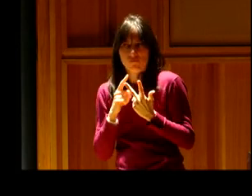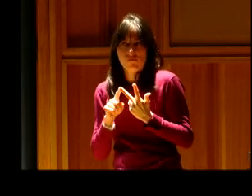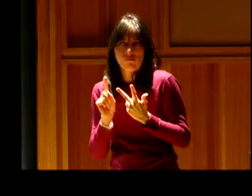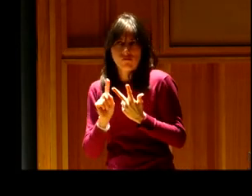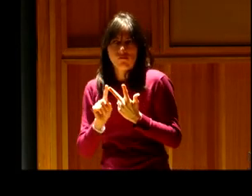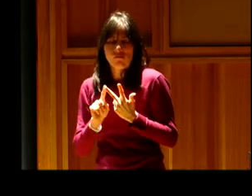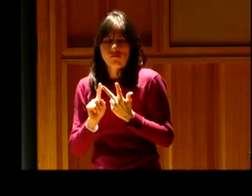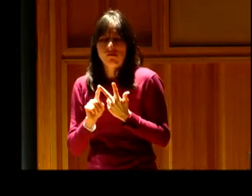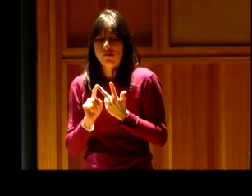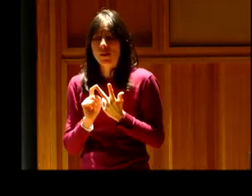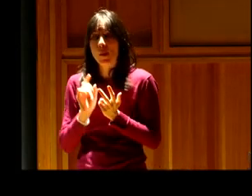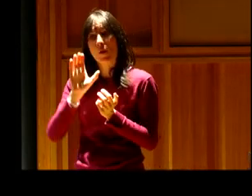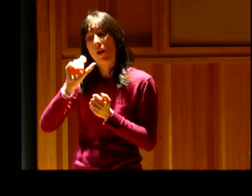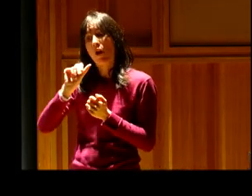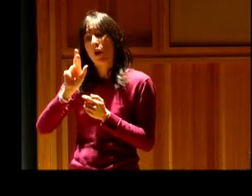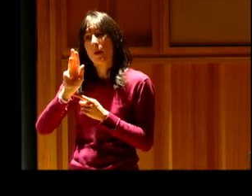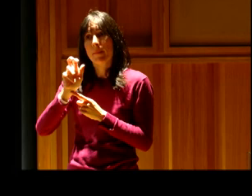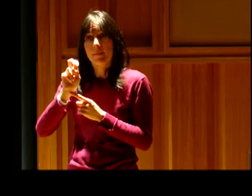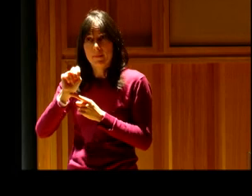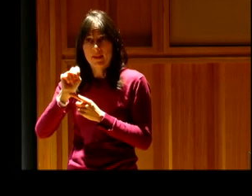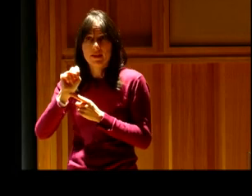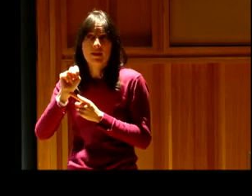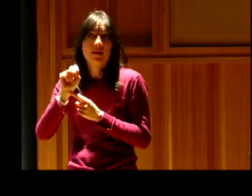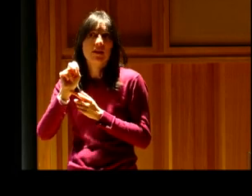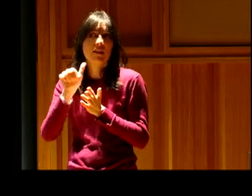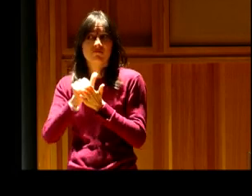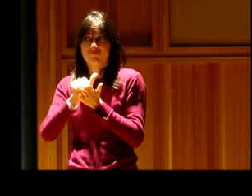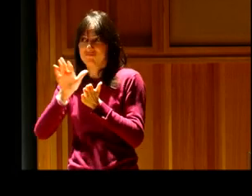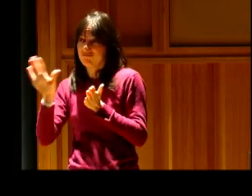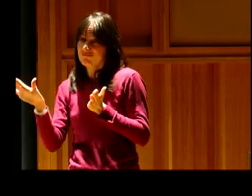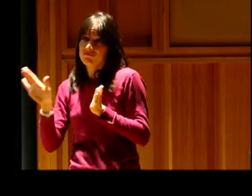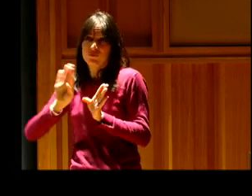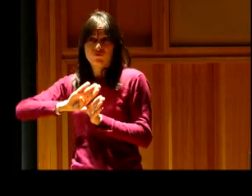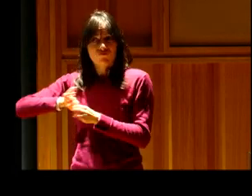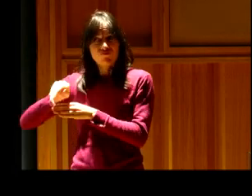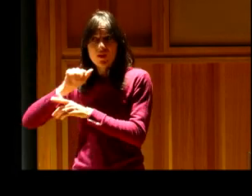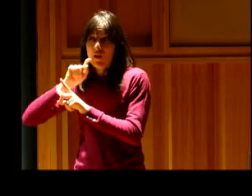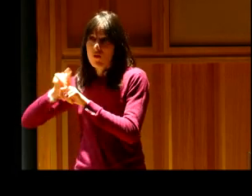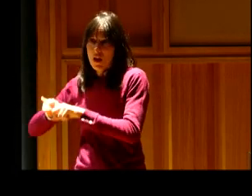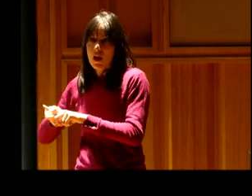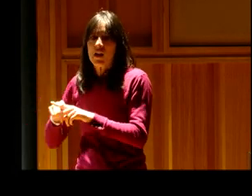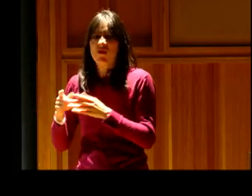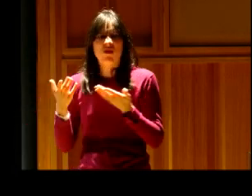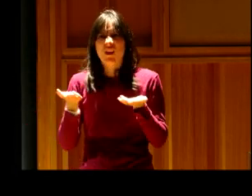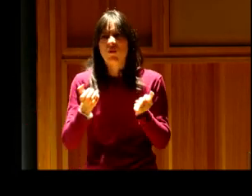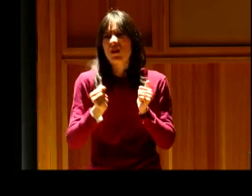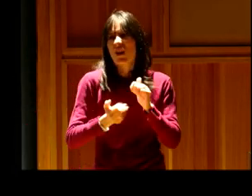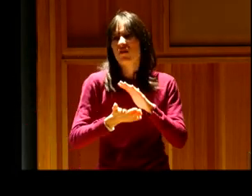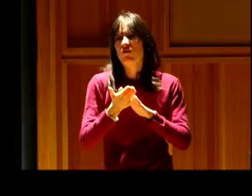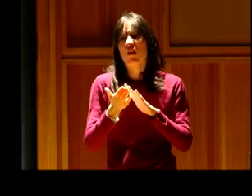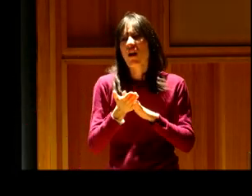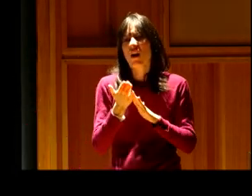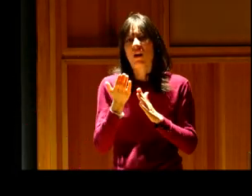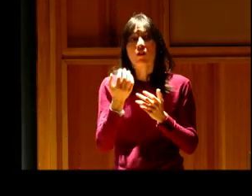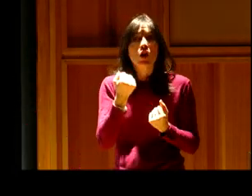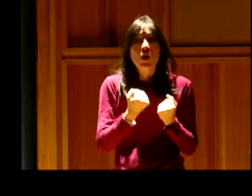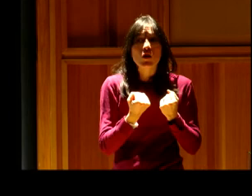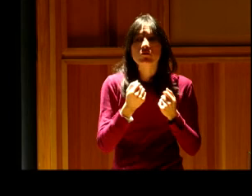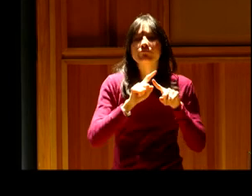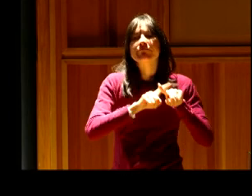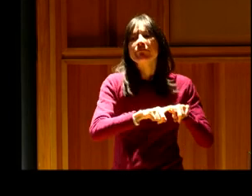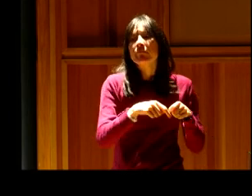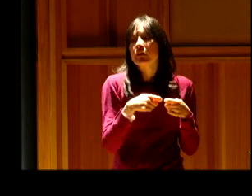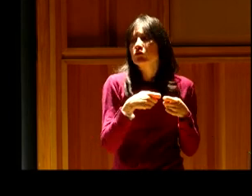Once we decarbonize our electric sector, we can run just about everything on electricity, including our cars, our trucks,